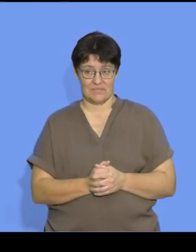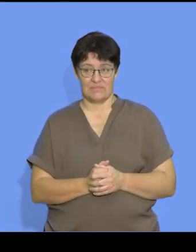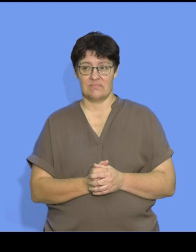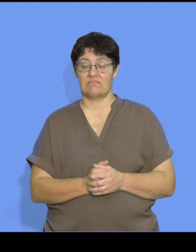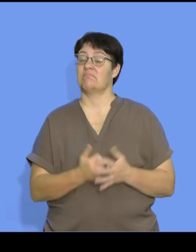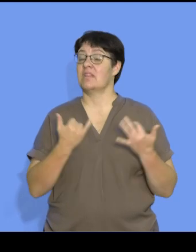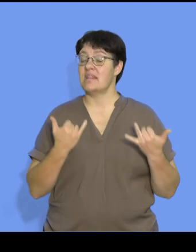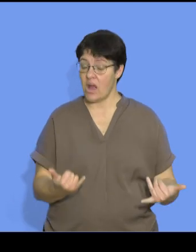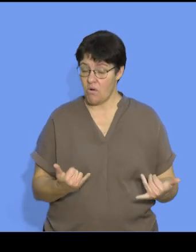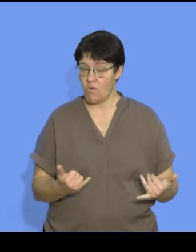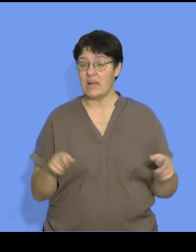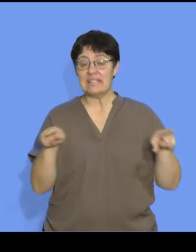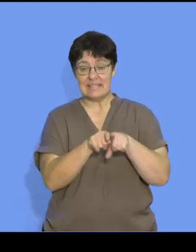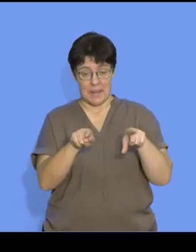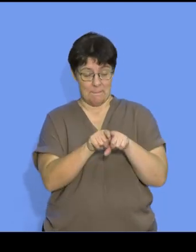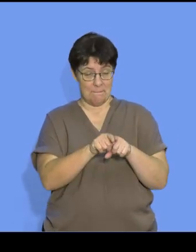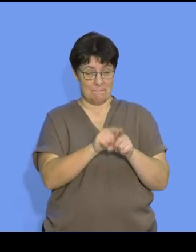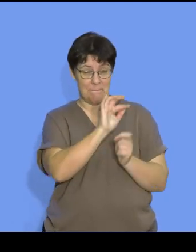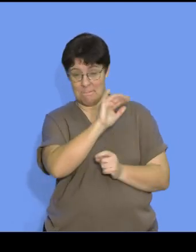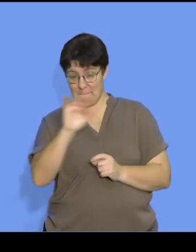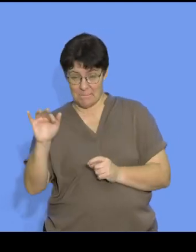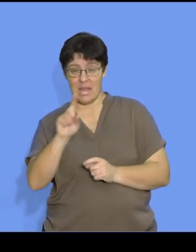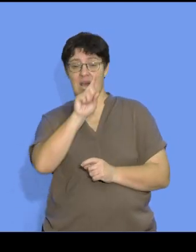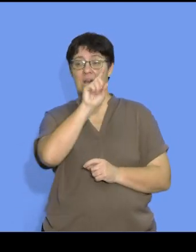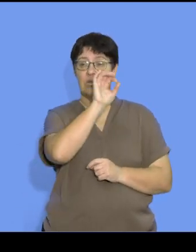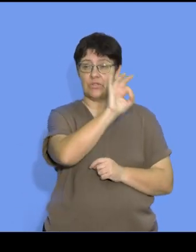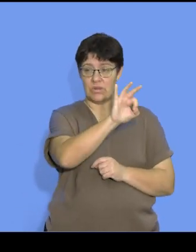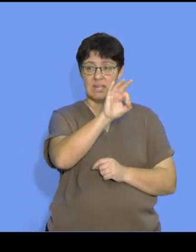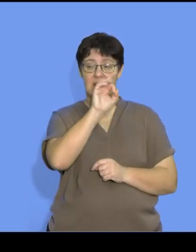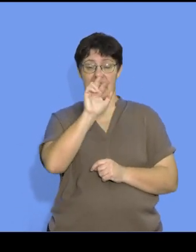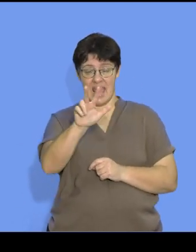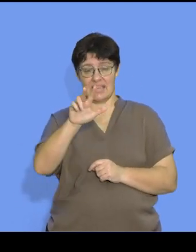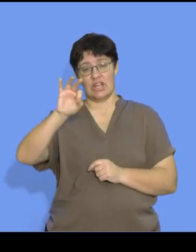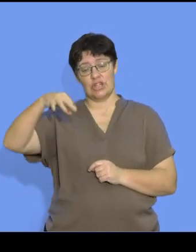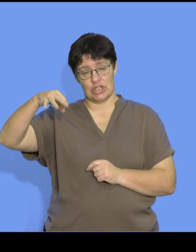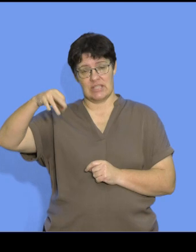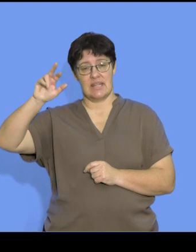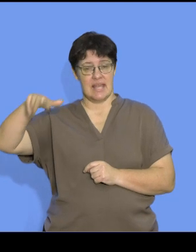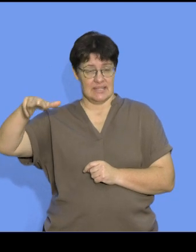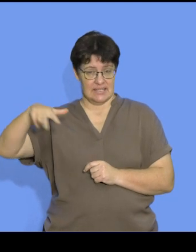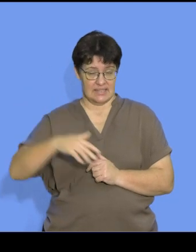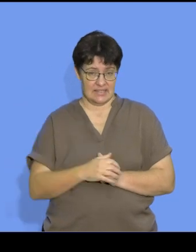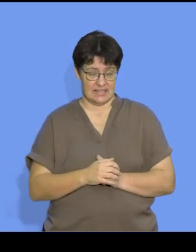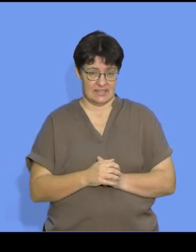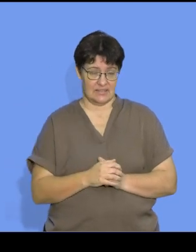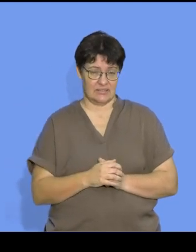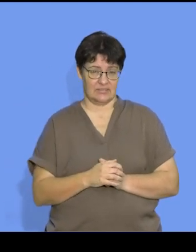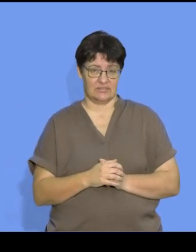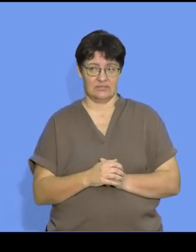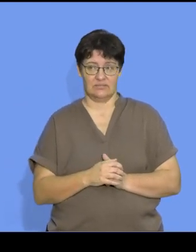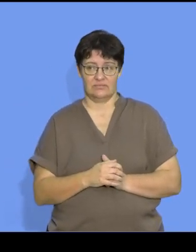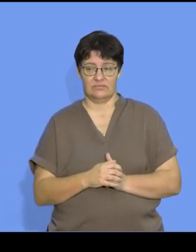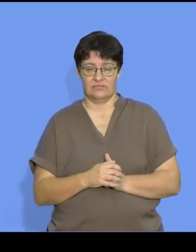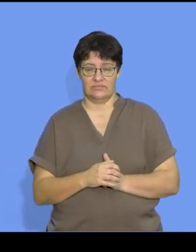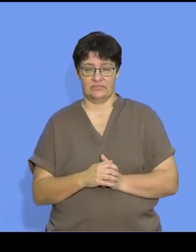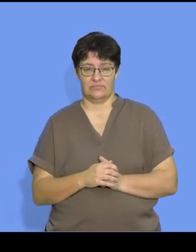We now have the same sequence being 3, 8, 13, and 18. I'm just going to write it out